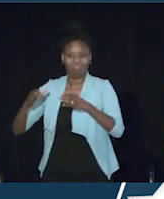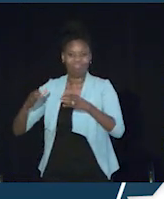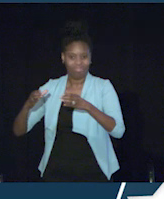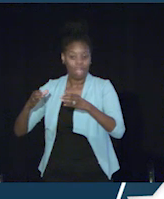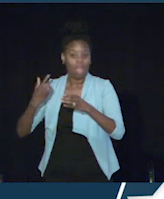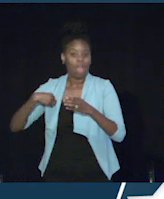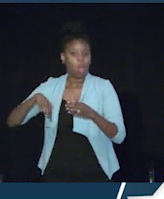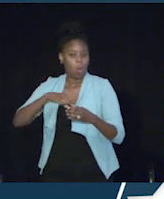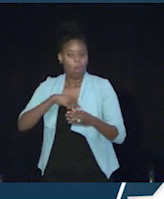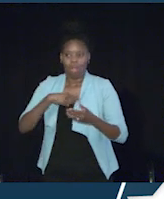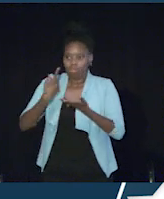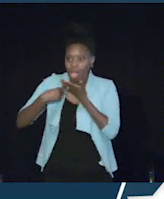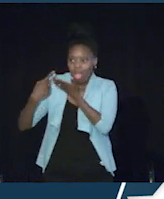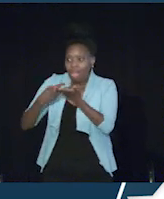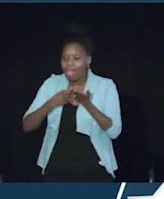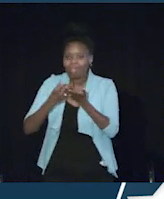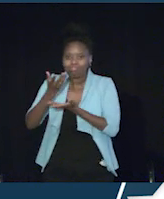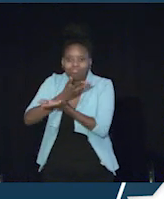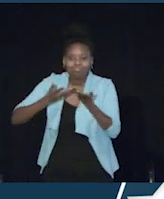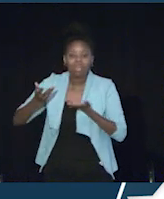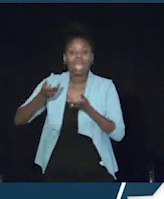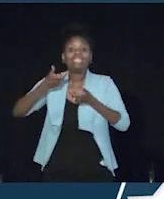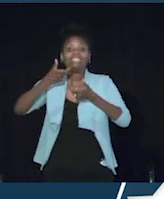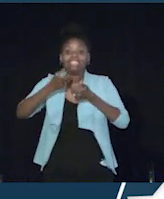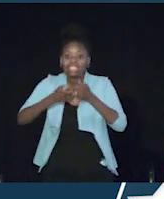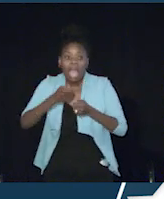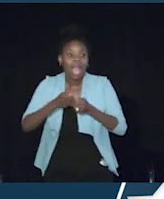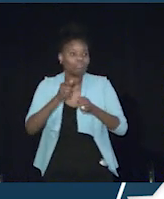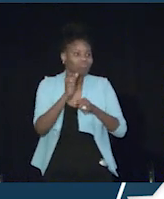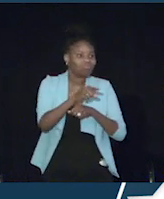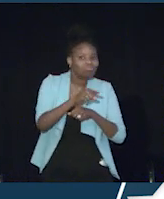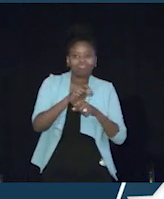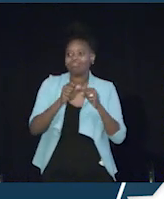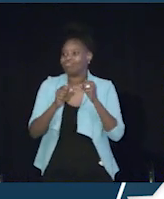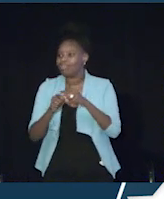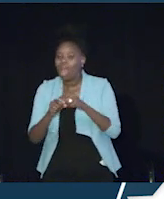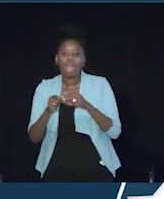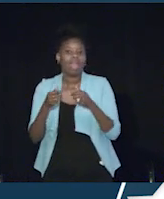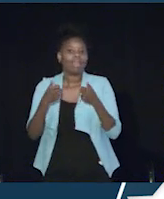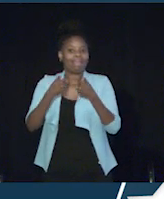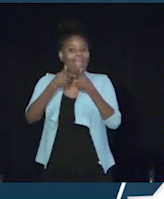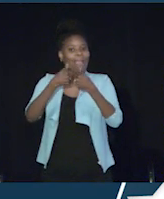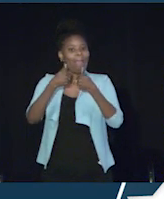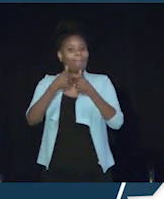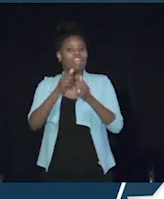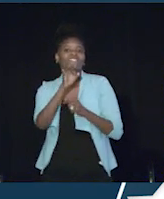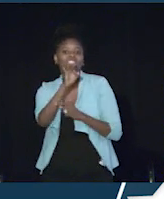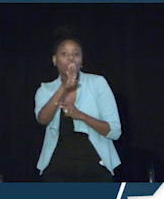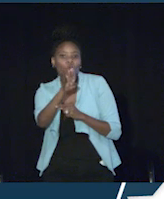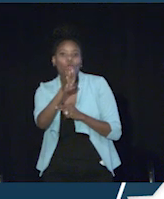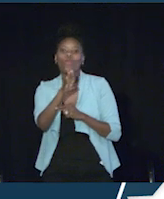some of them I talk to all the time, or we text each other, or we just play games on Facebook, but